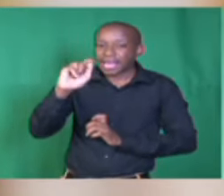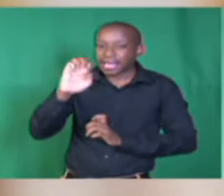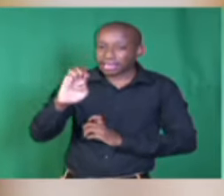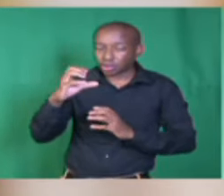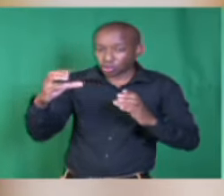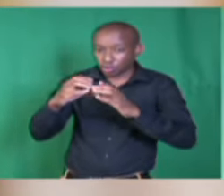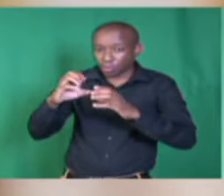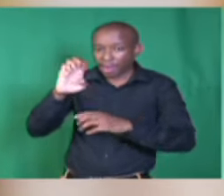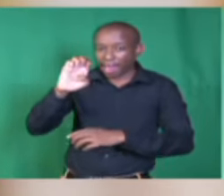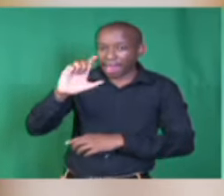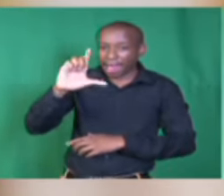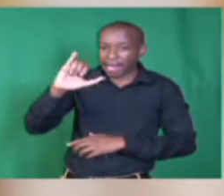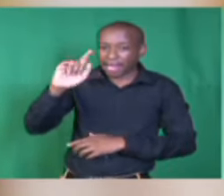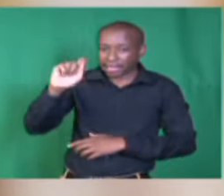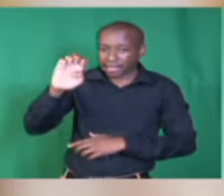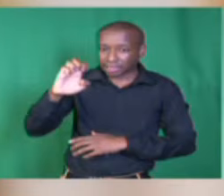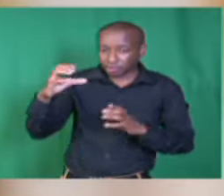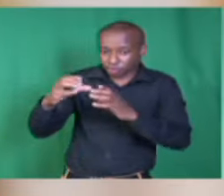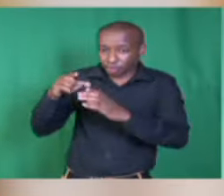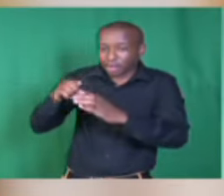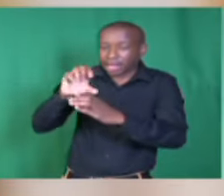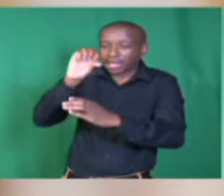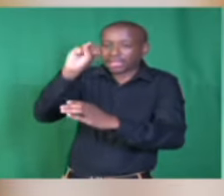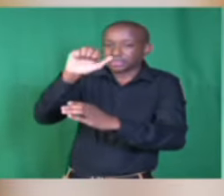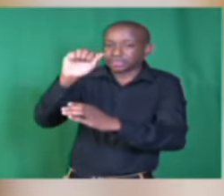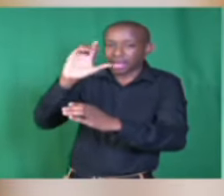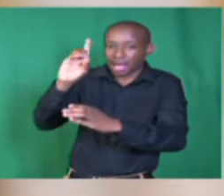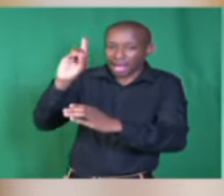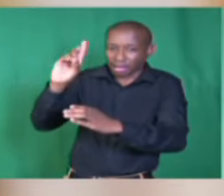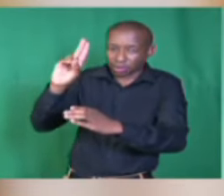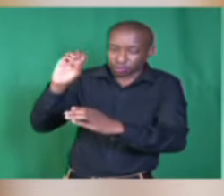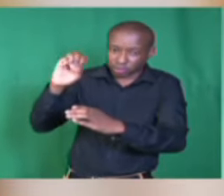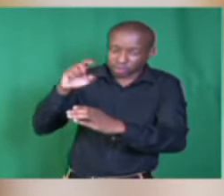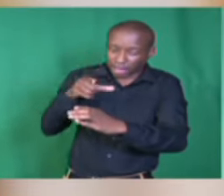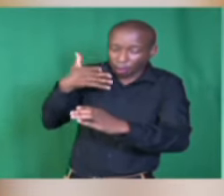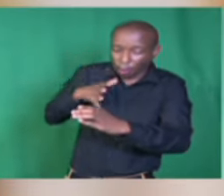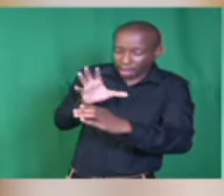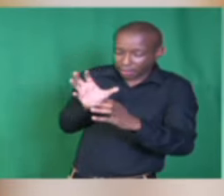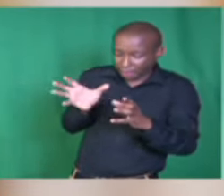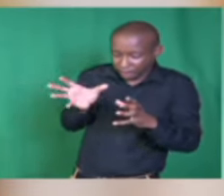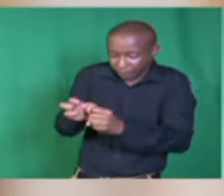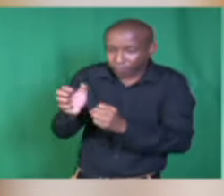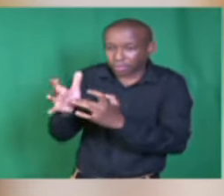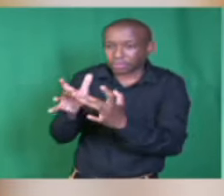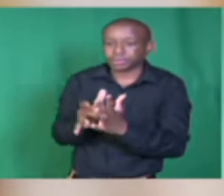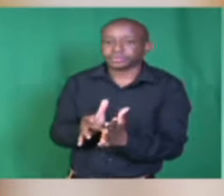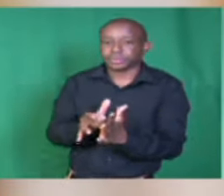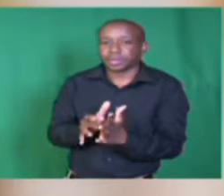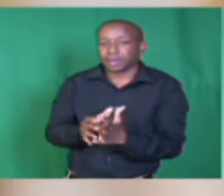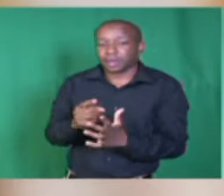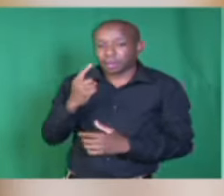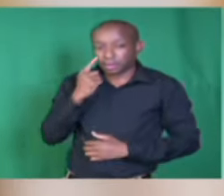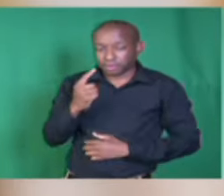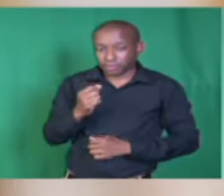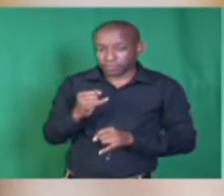these Sadducees, who wanted to trap Jesus Christ. You will see that